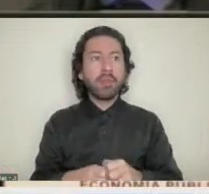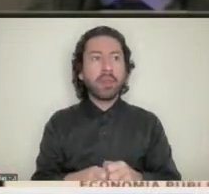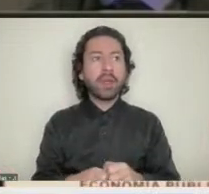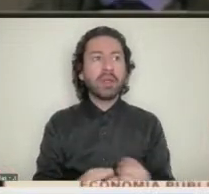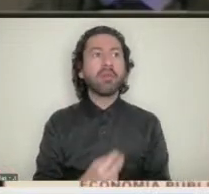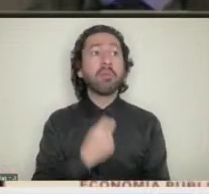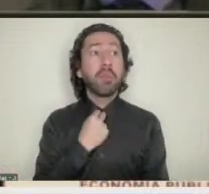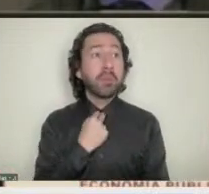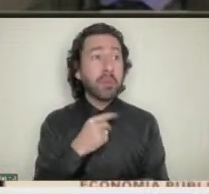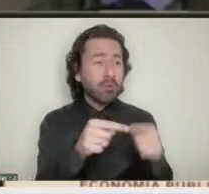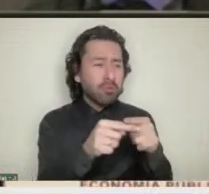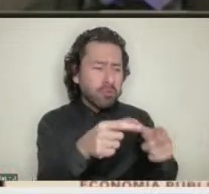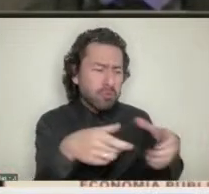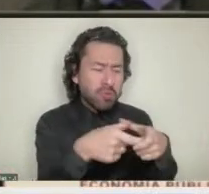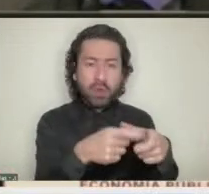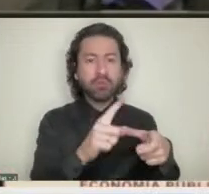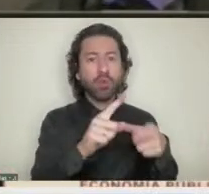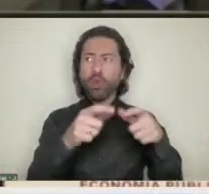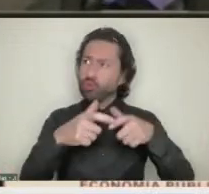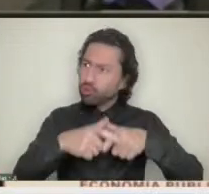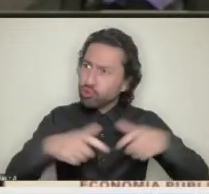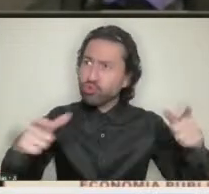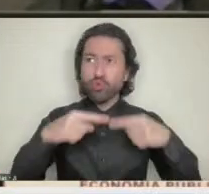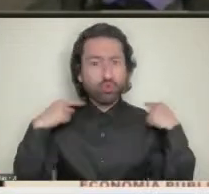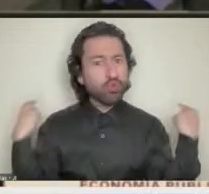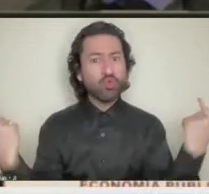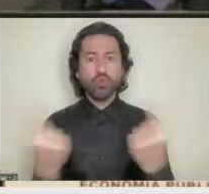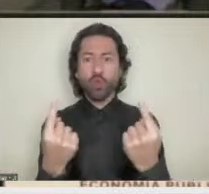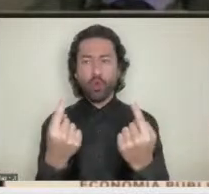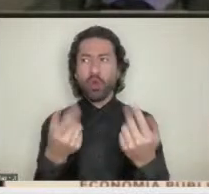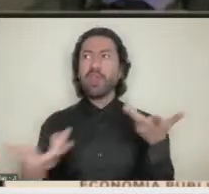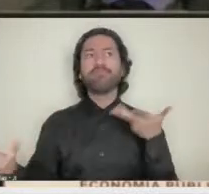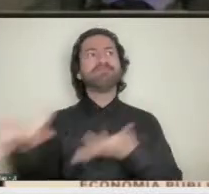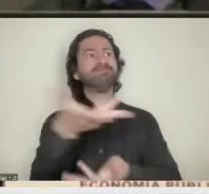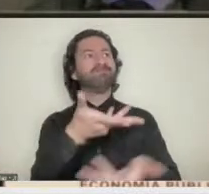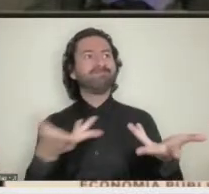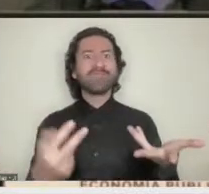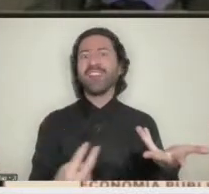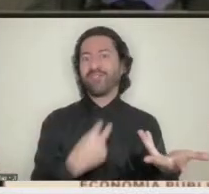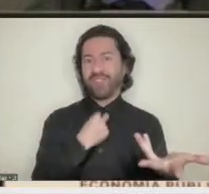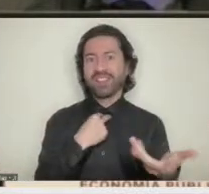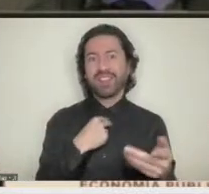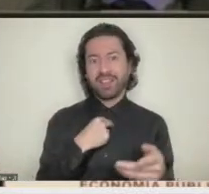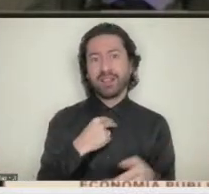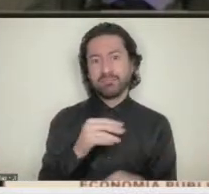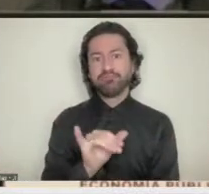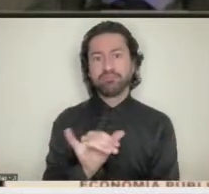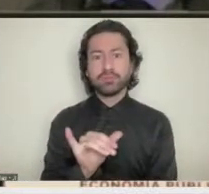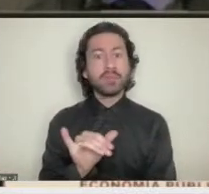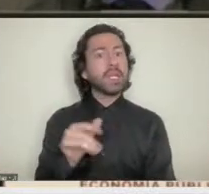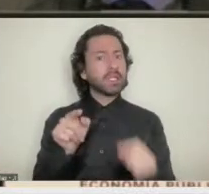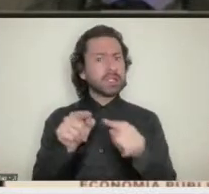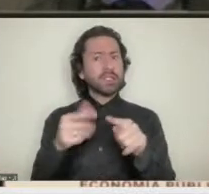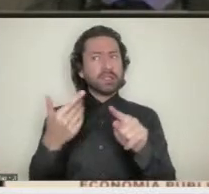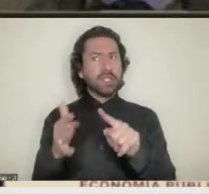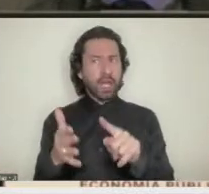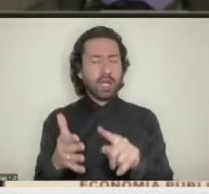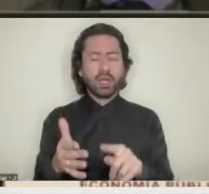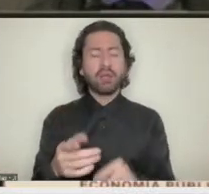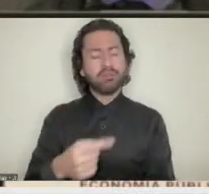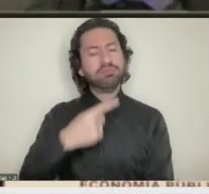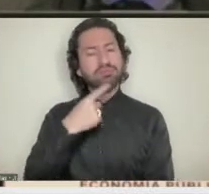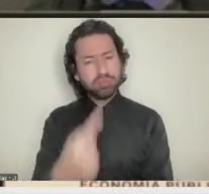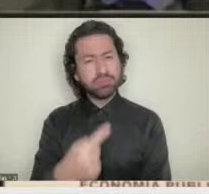something that affects us all across the board in the end, and it has an impact on our coexistence. And many individuals